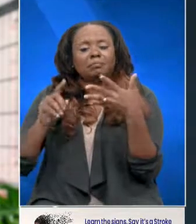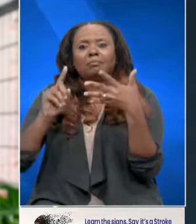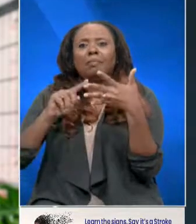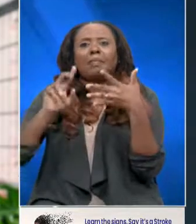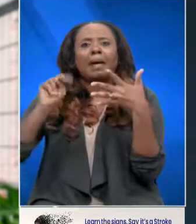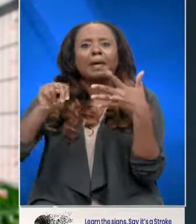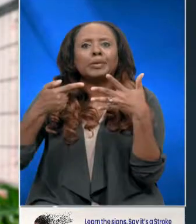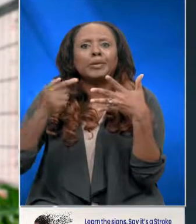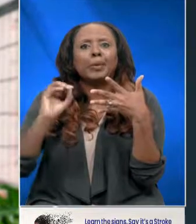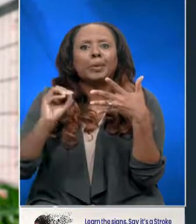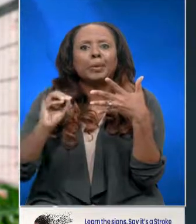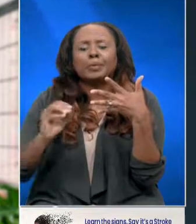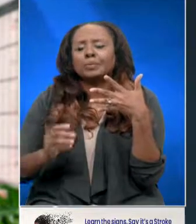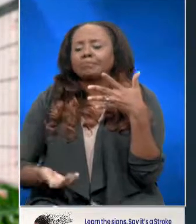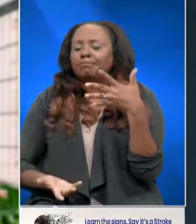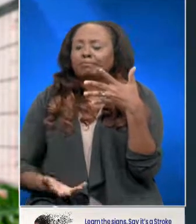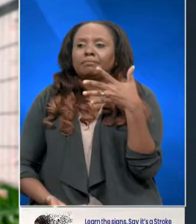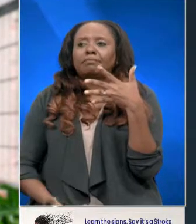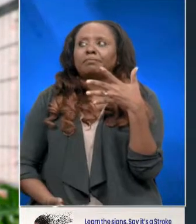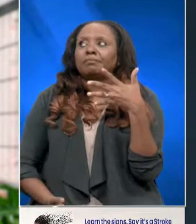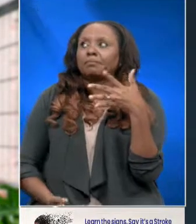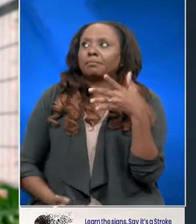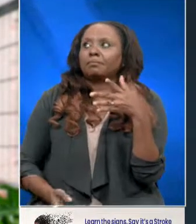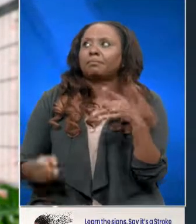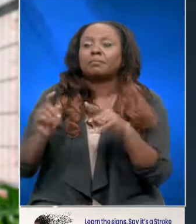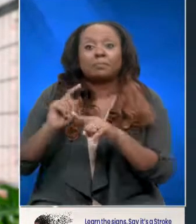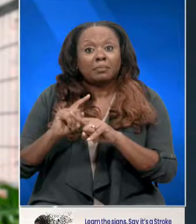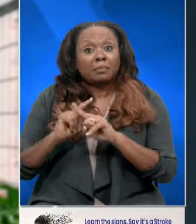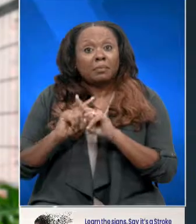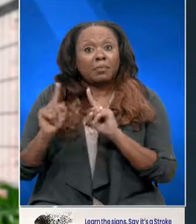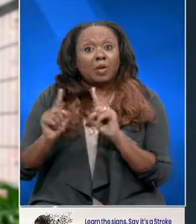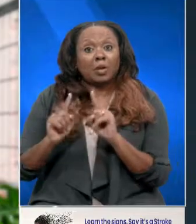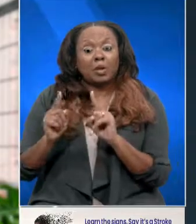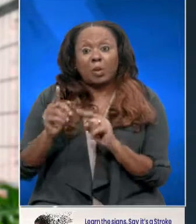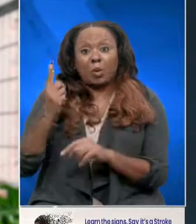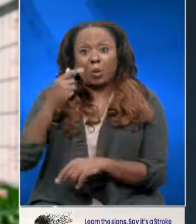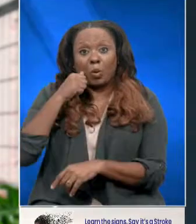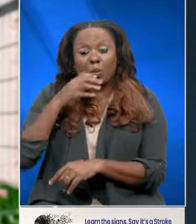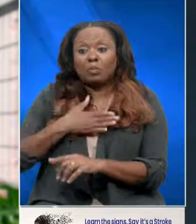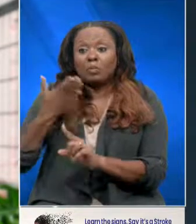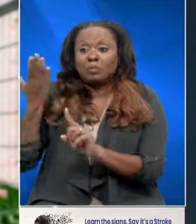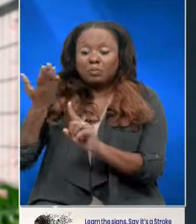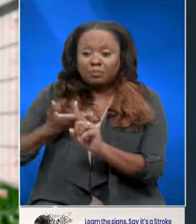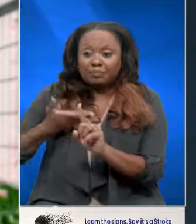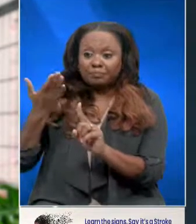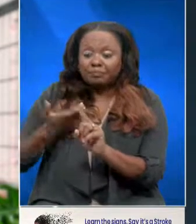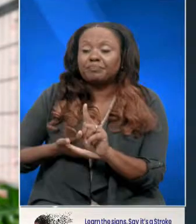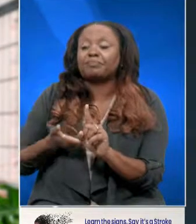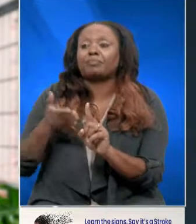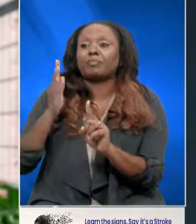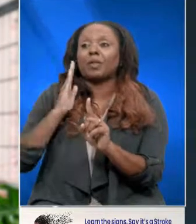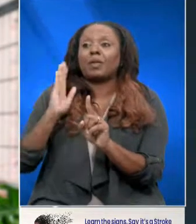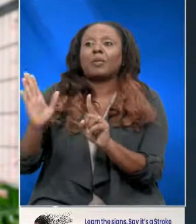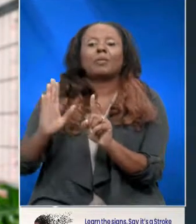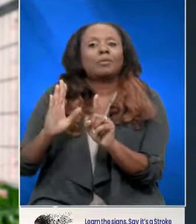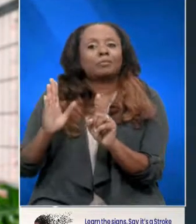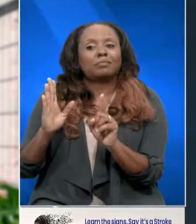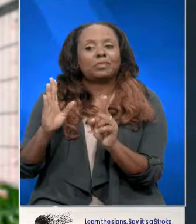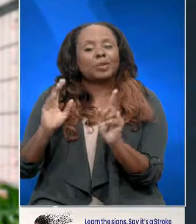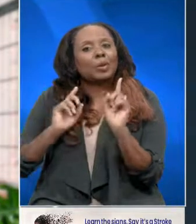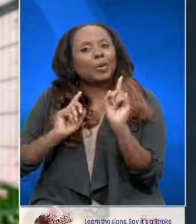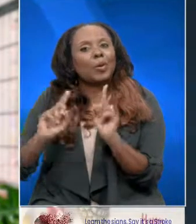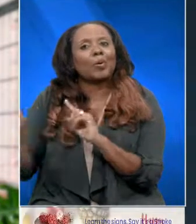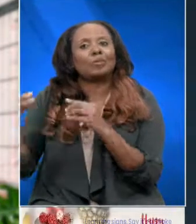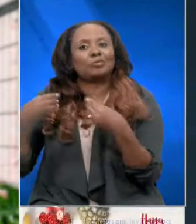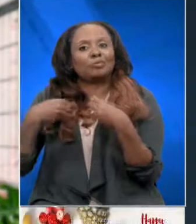NGOs. And Mariam Burnham is going to be taking us to a supermarket this evening, where she is going to